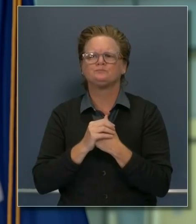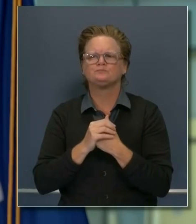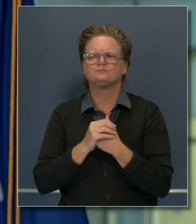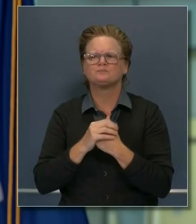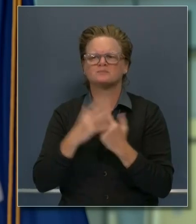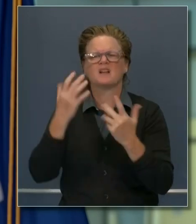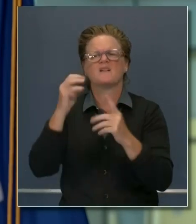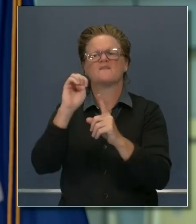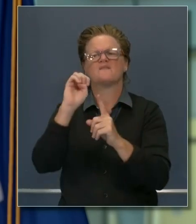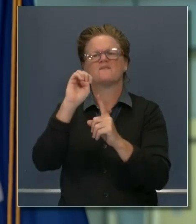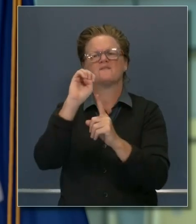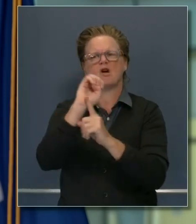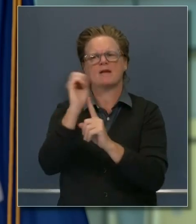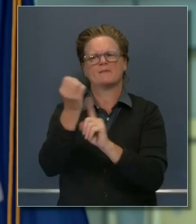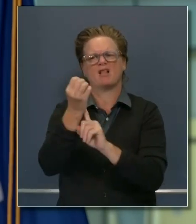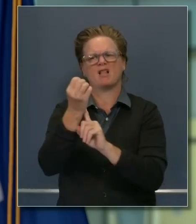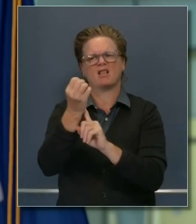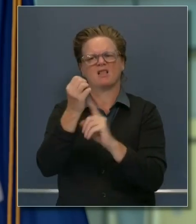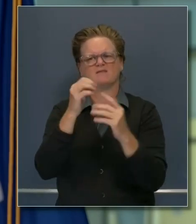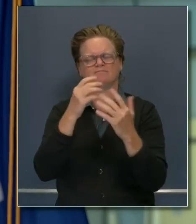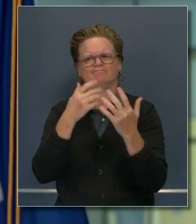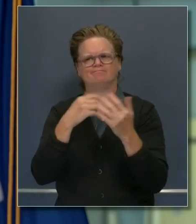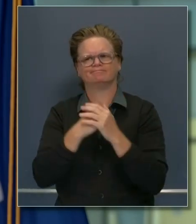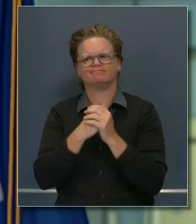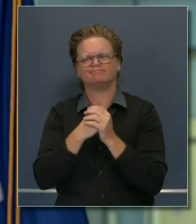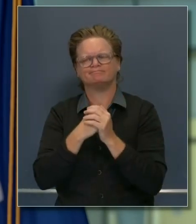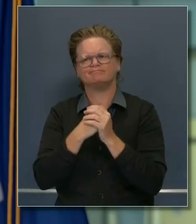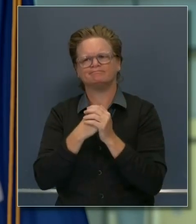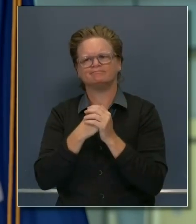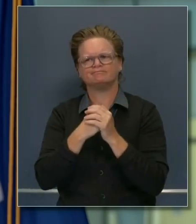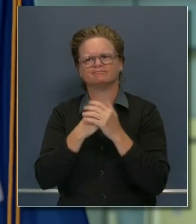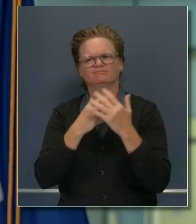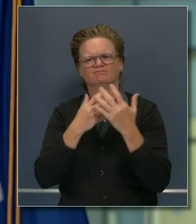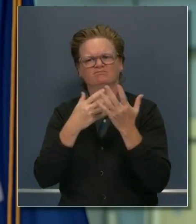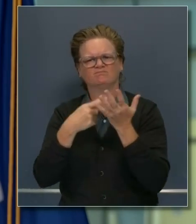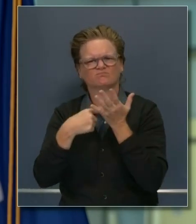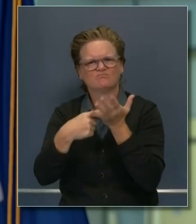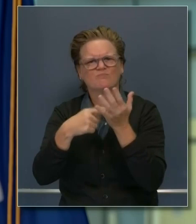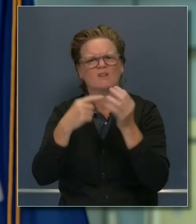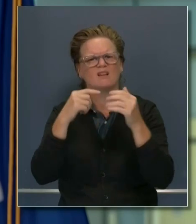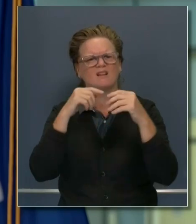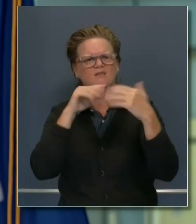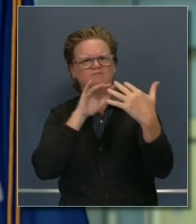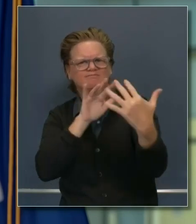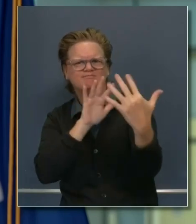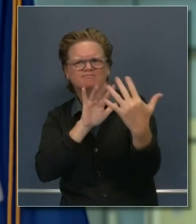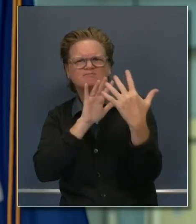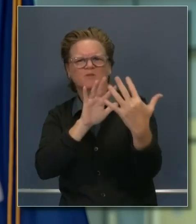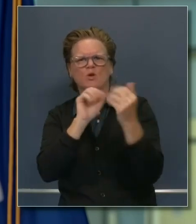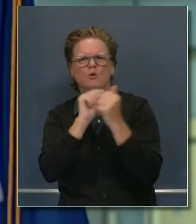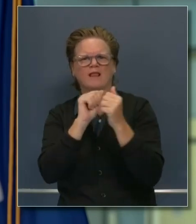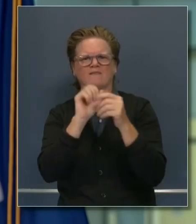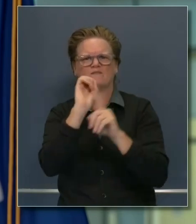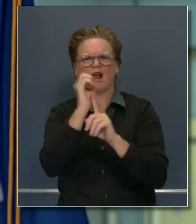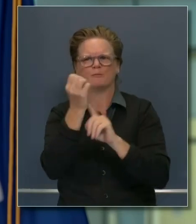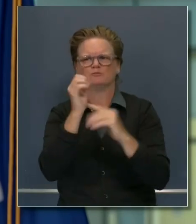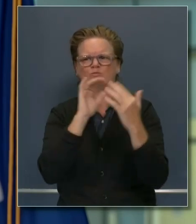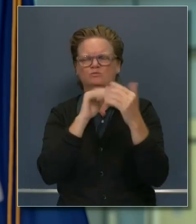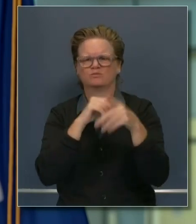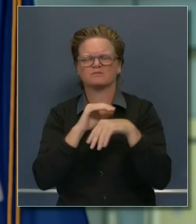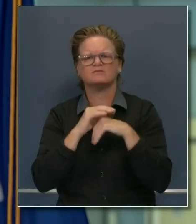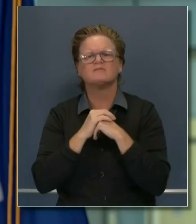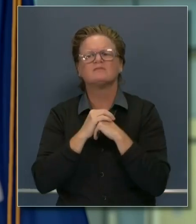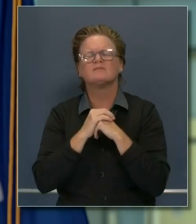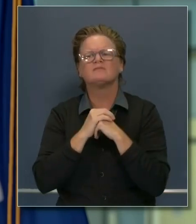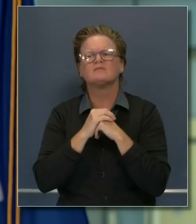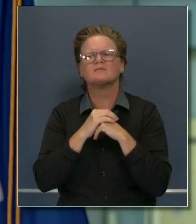by, namely the topic of seawater desalination facilities. Here in Huntington Beach, this controversial desalination project proposal for the